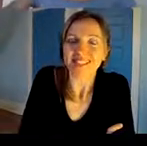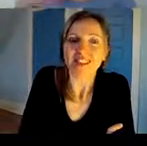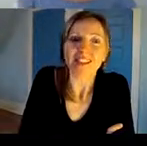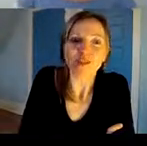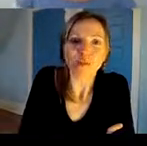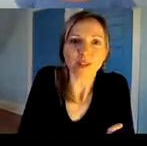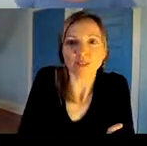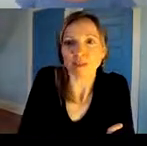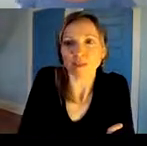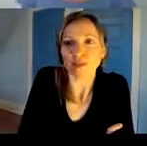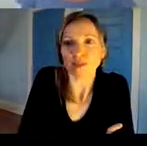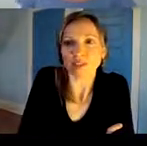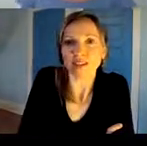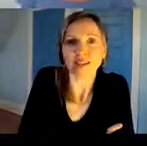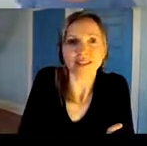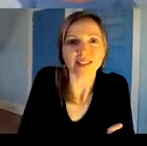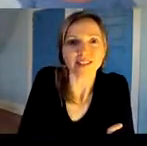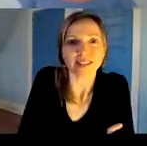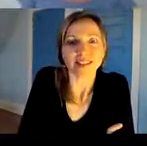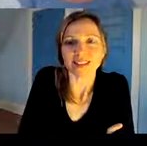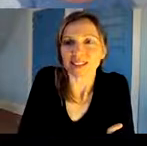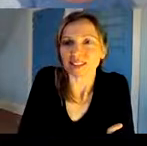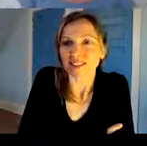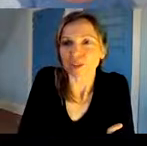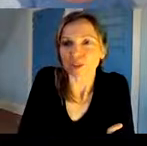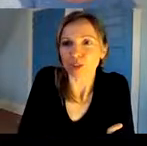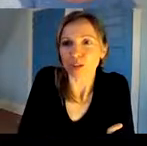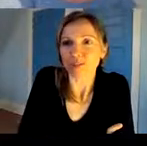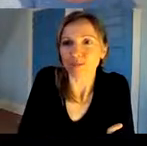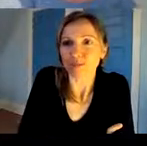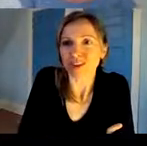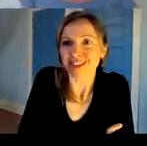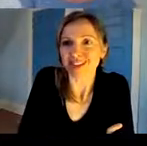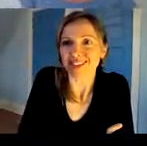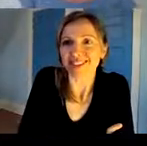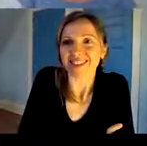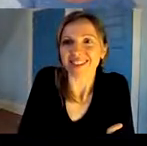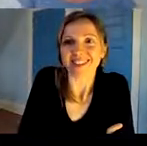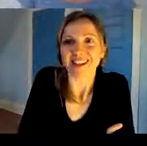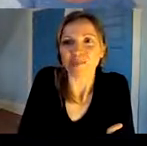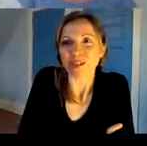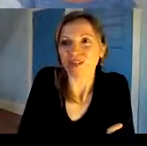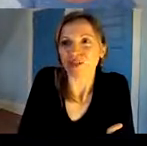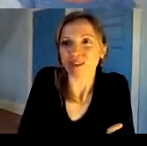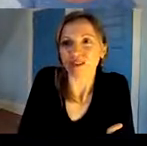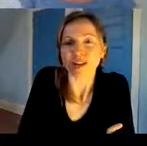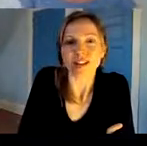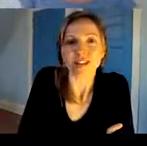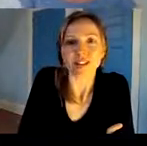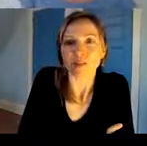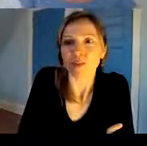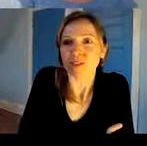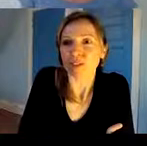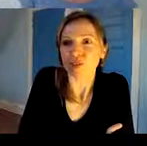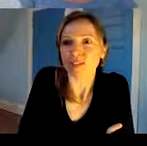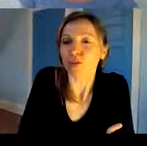Perfect. Thank you so much, everyone, for joining. It's exciting to see you all tuning in from across Canada. I'm here in Toronto, and I